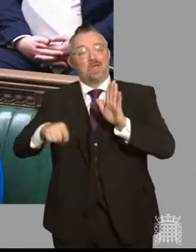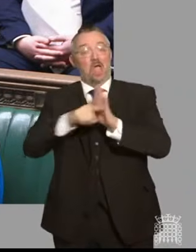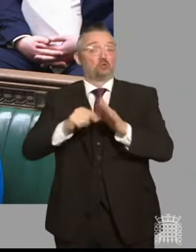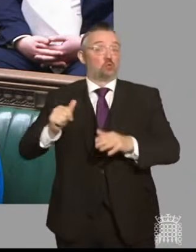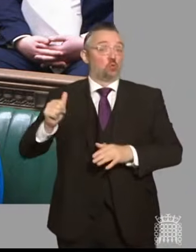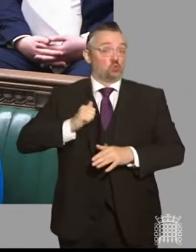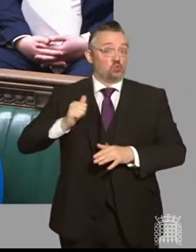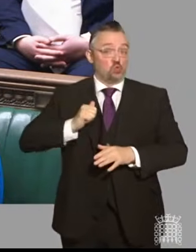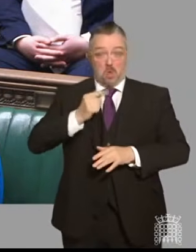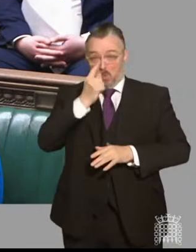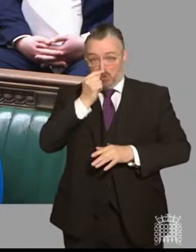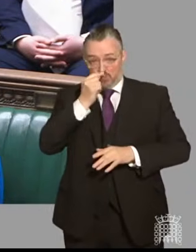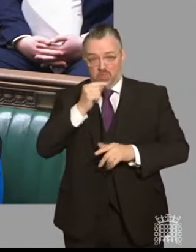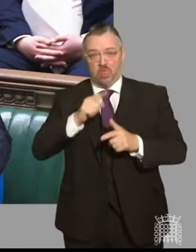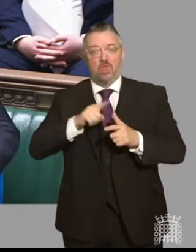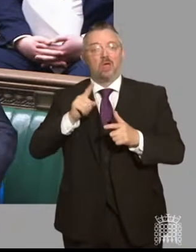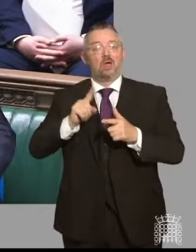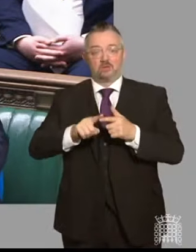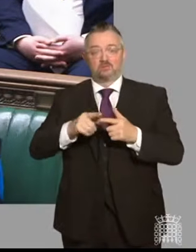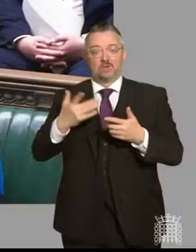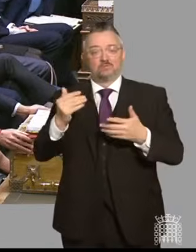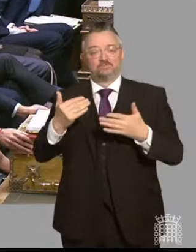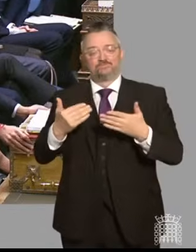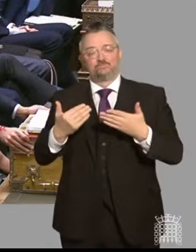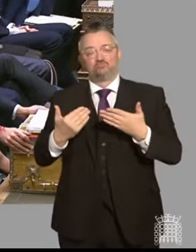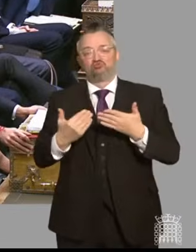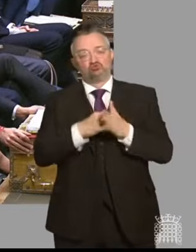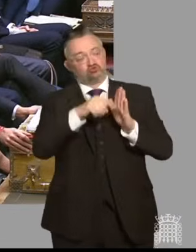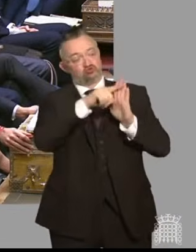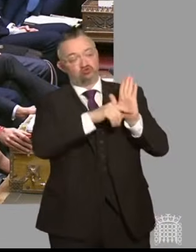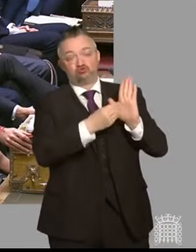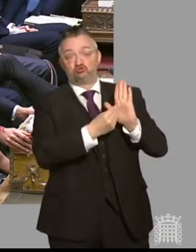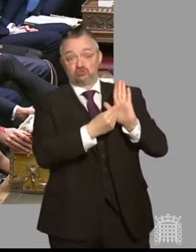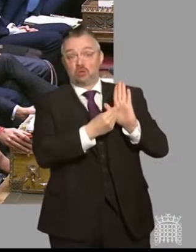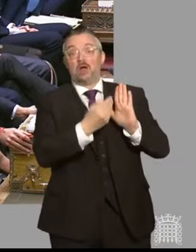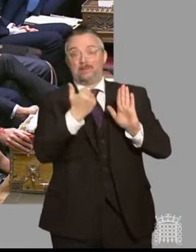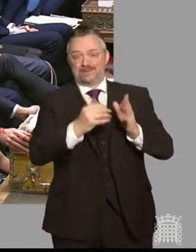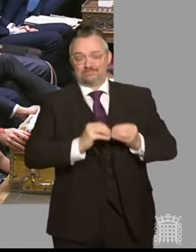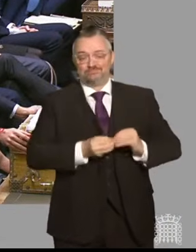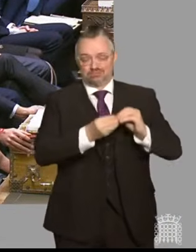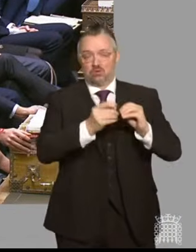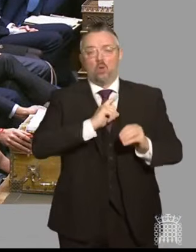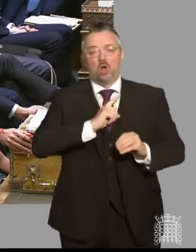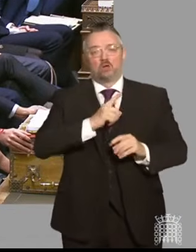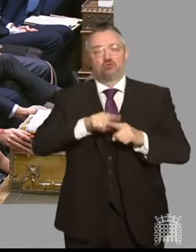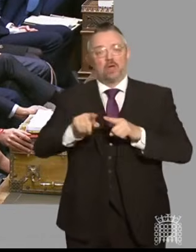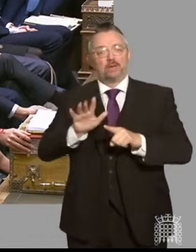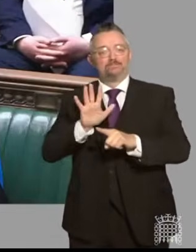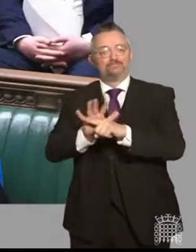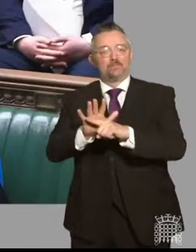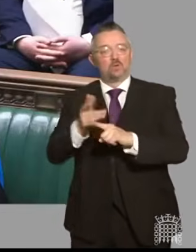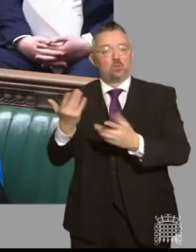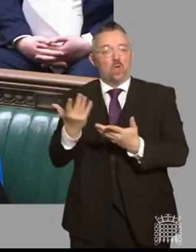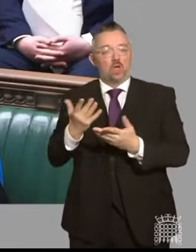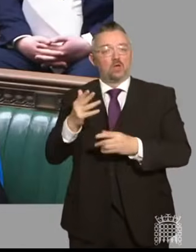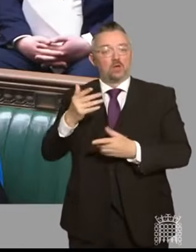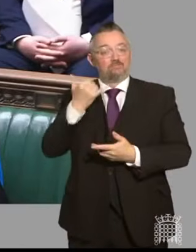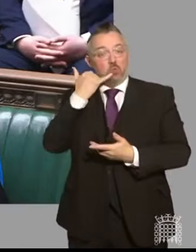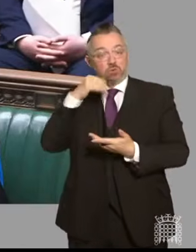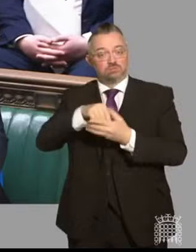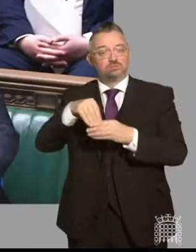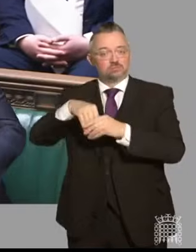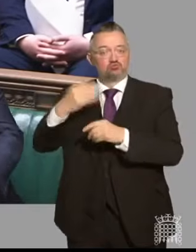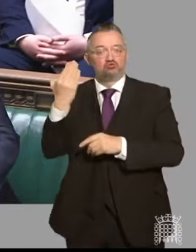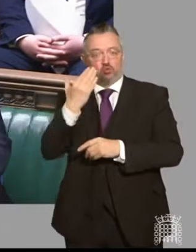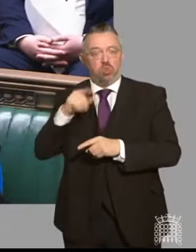guidance banning mobile phones in schools to minimise disruption and improve behaviour and educational attainment in the